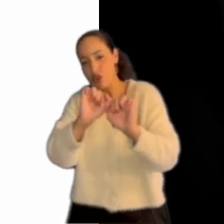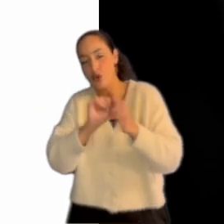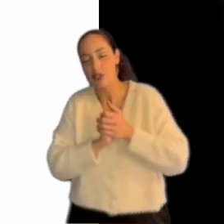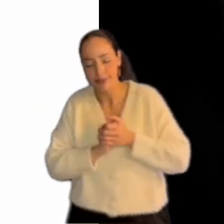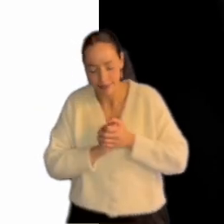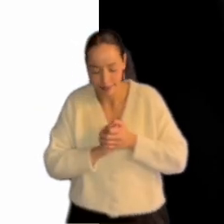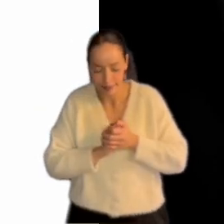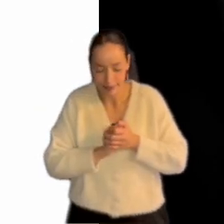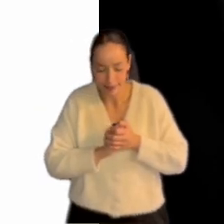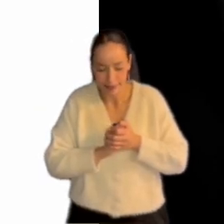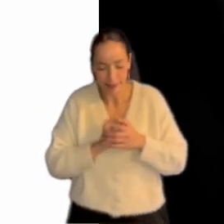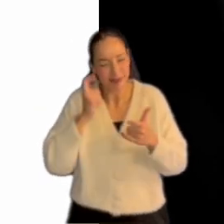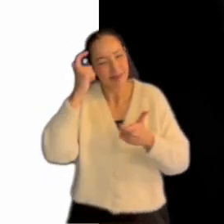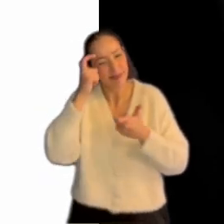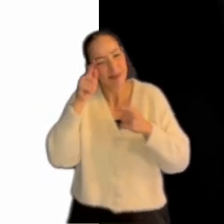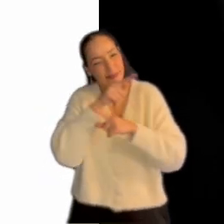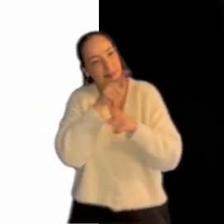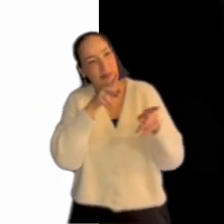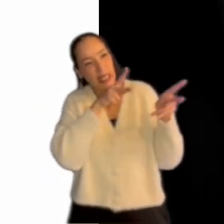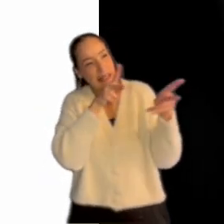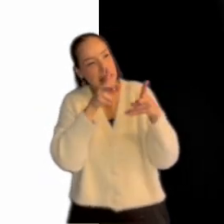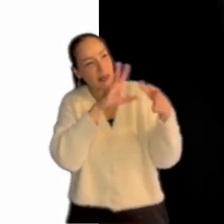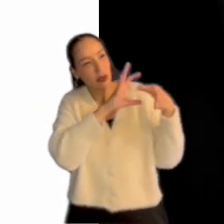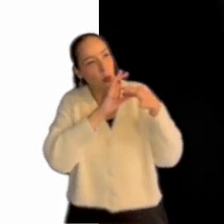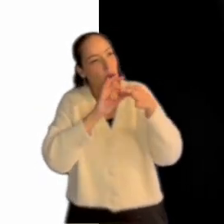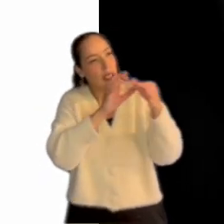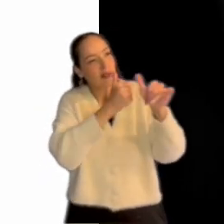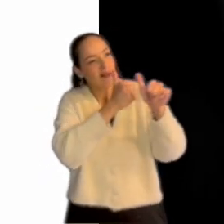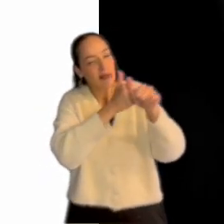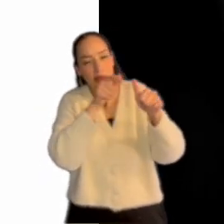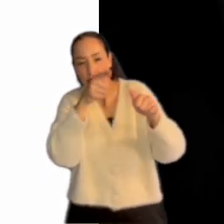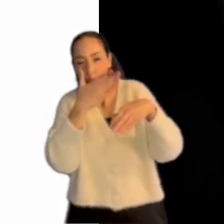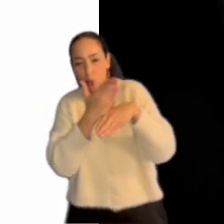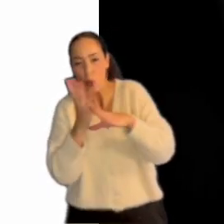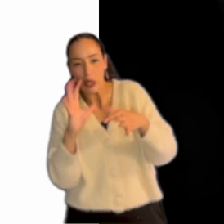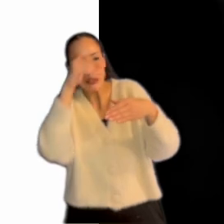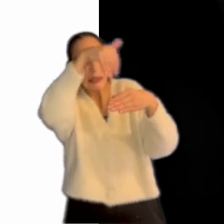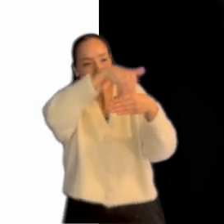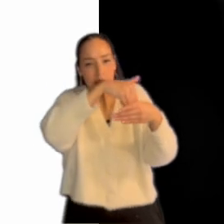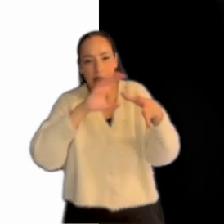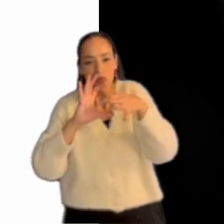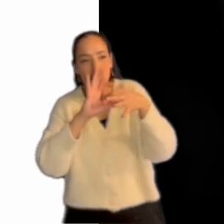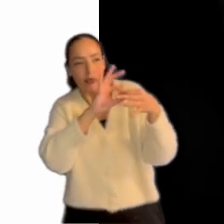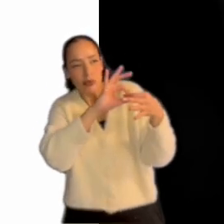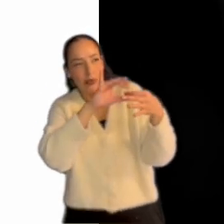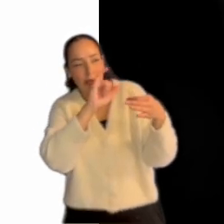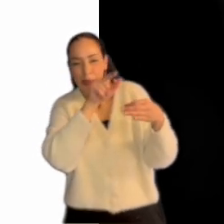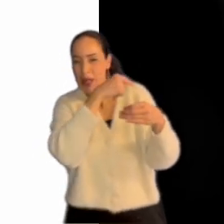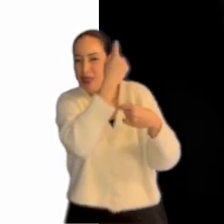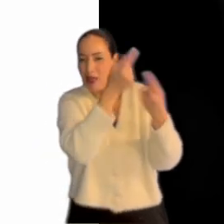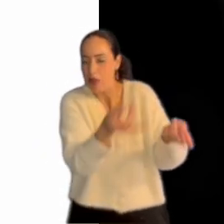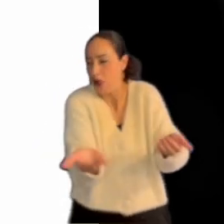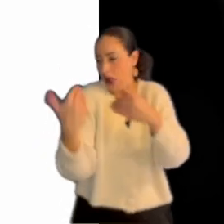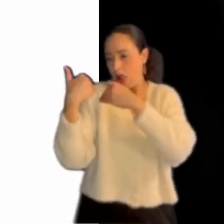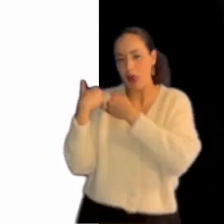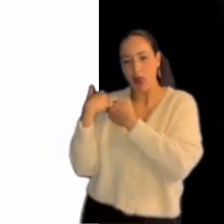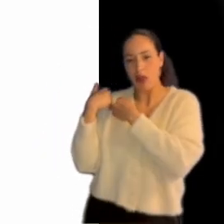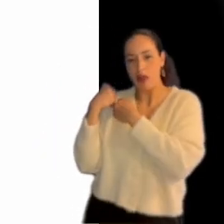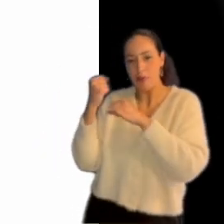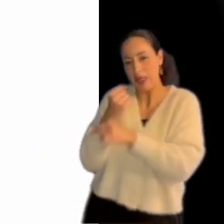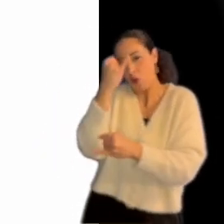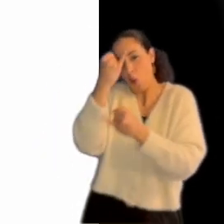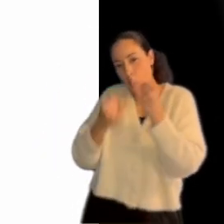those systems and organisations you work with and within may be responsible for exacerbating distress or creating healing and